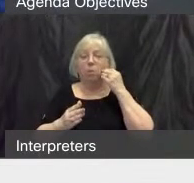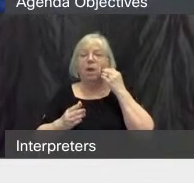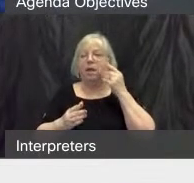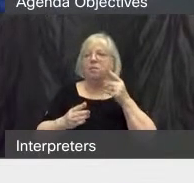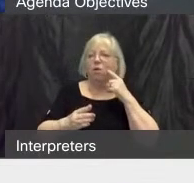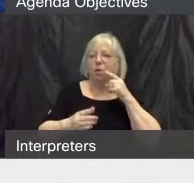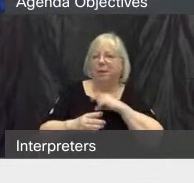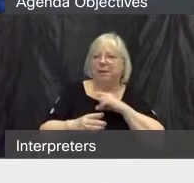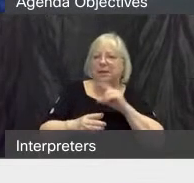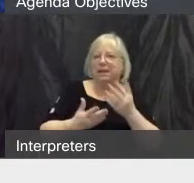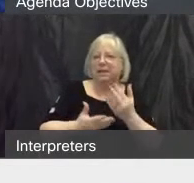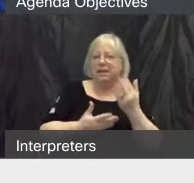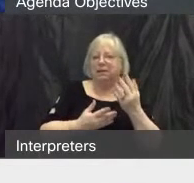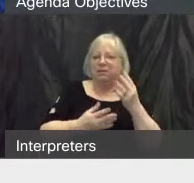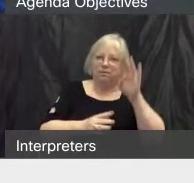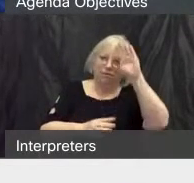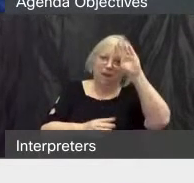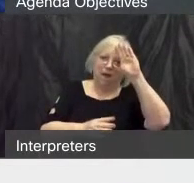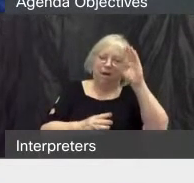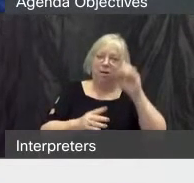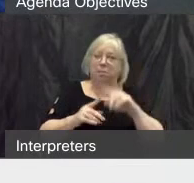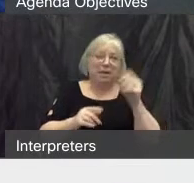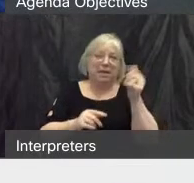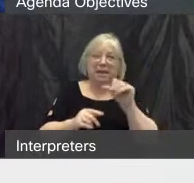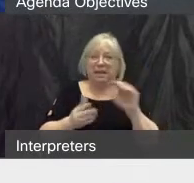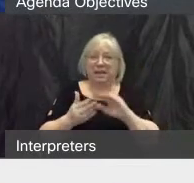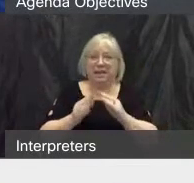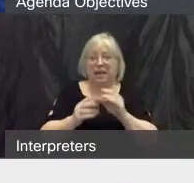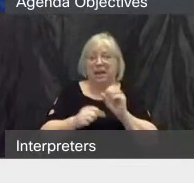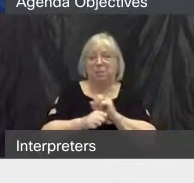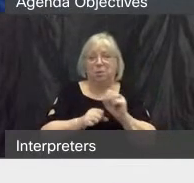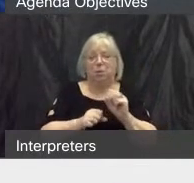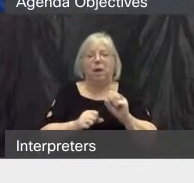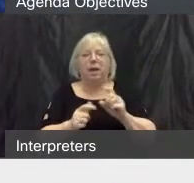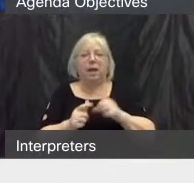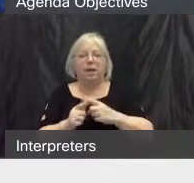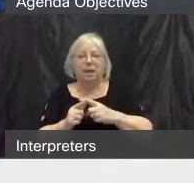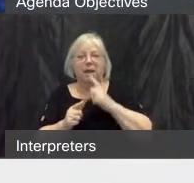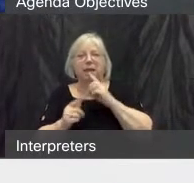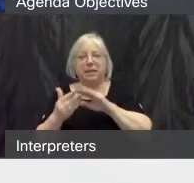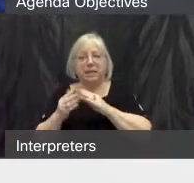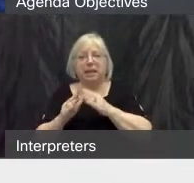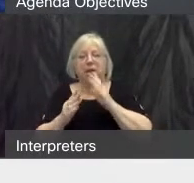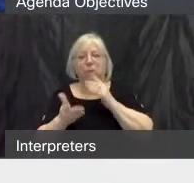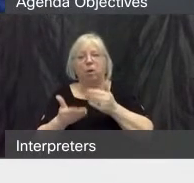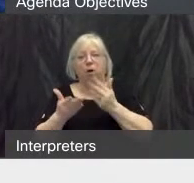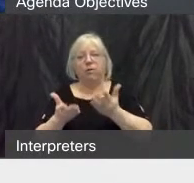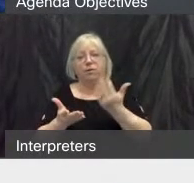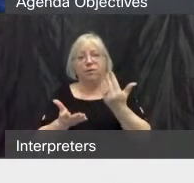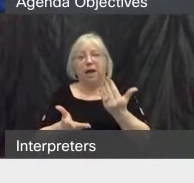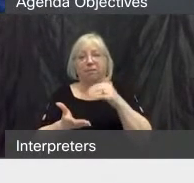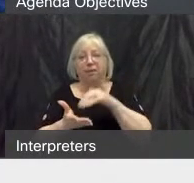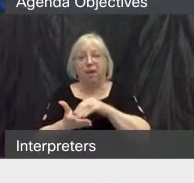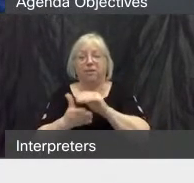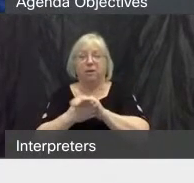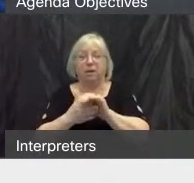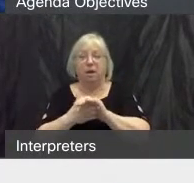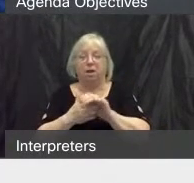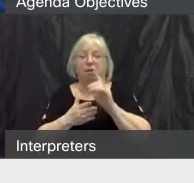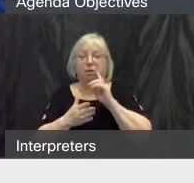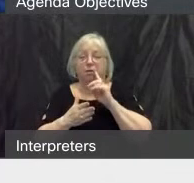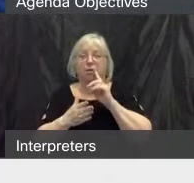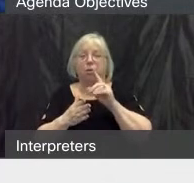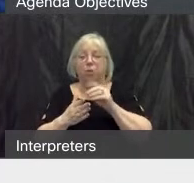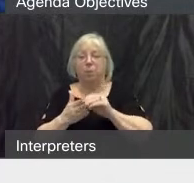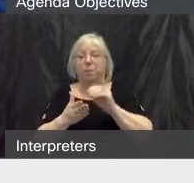only for police and fire, but this is for any city employee, then the city will offer you $5,000 for a